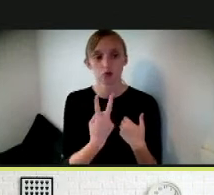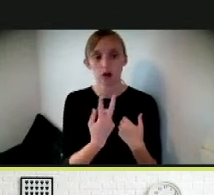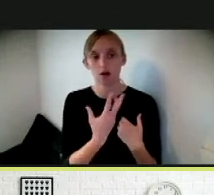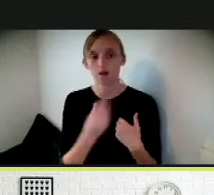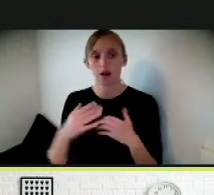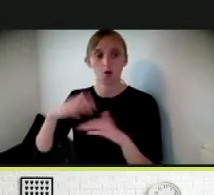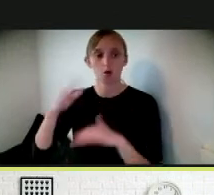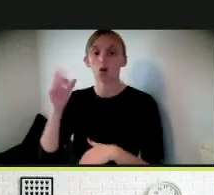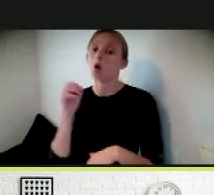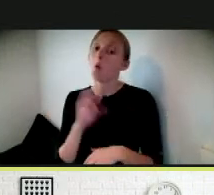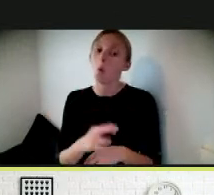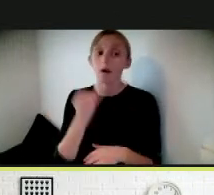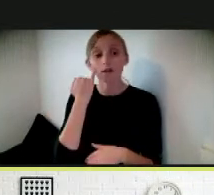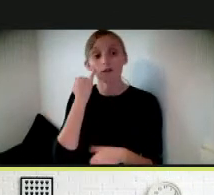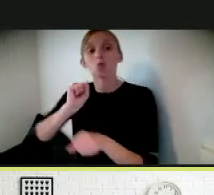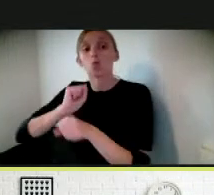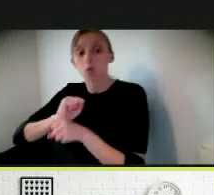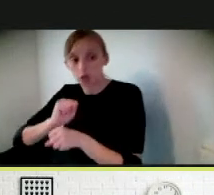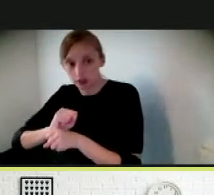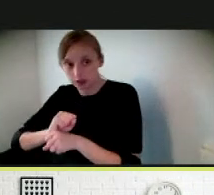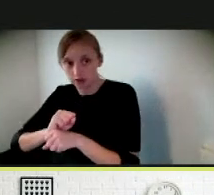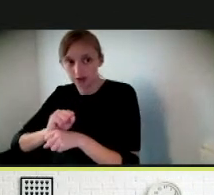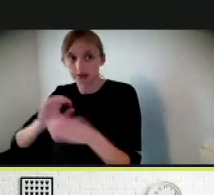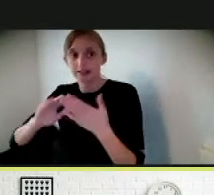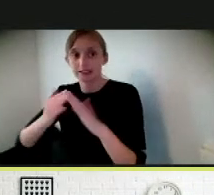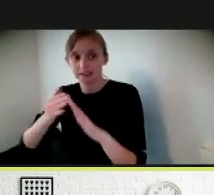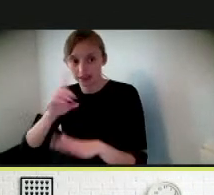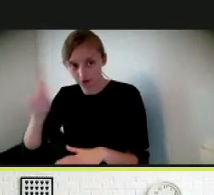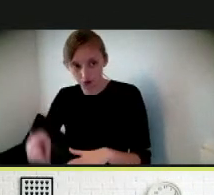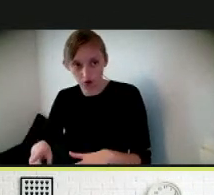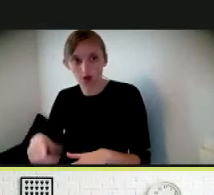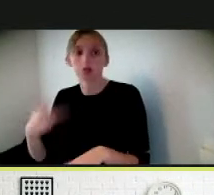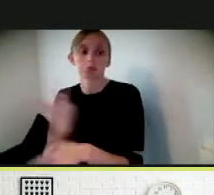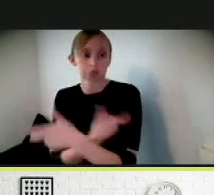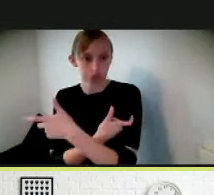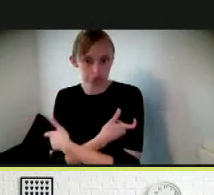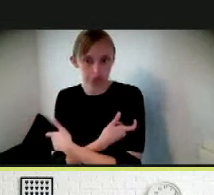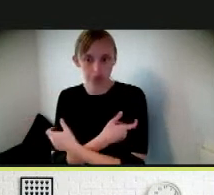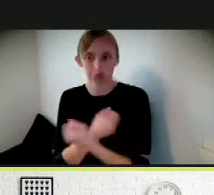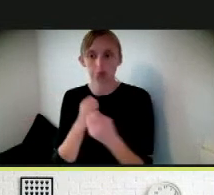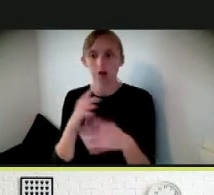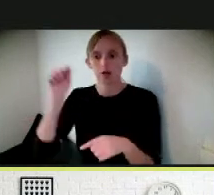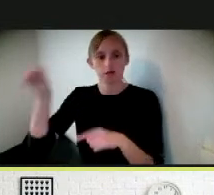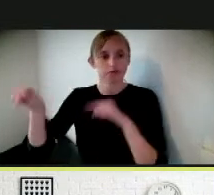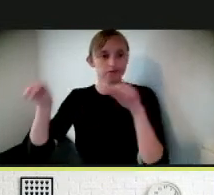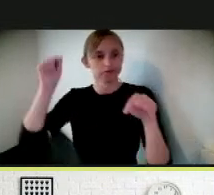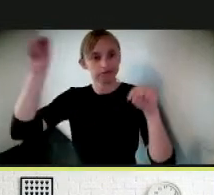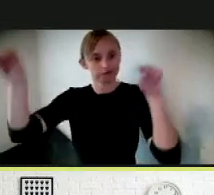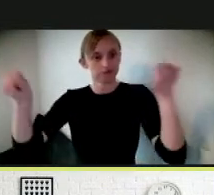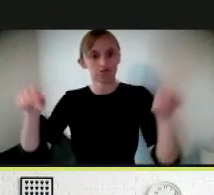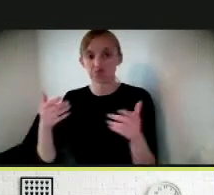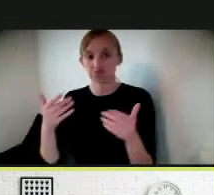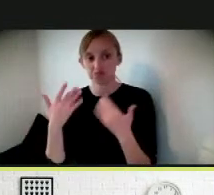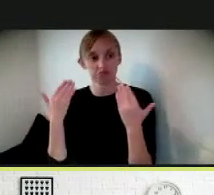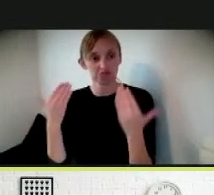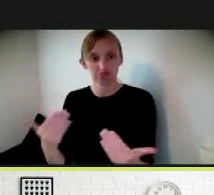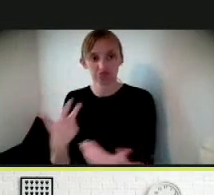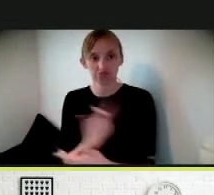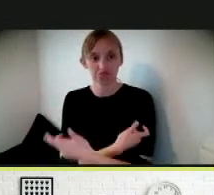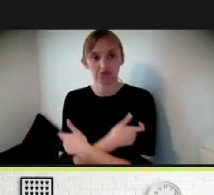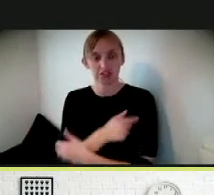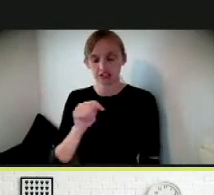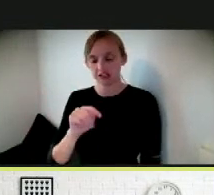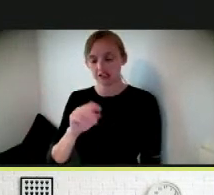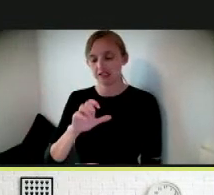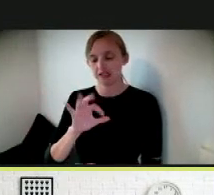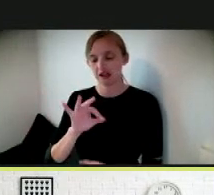of Detroit. We do offer the vaccine at many locations around the city. We're at TCF Center,